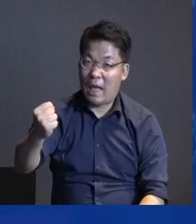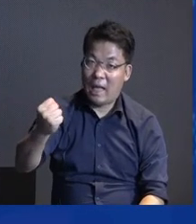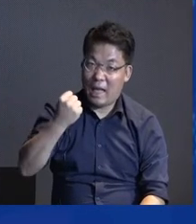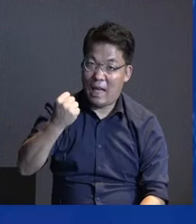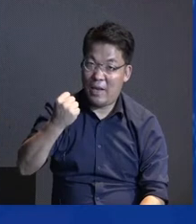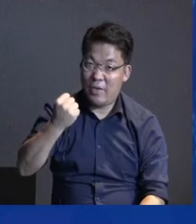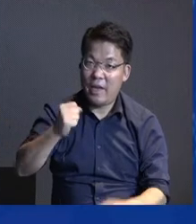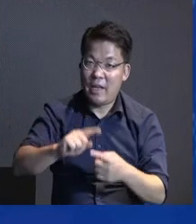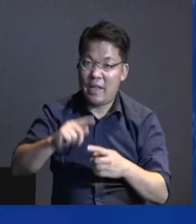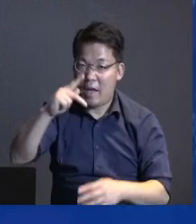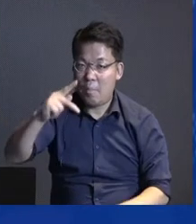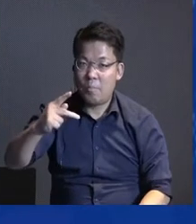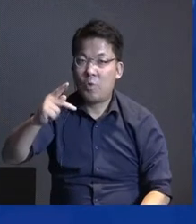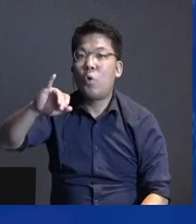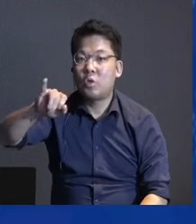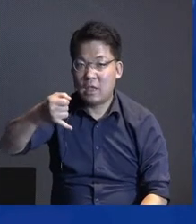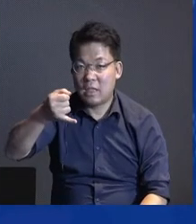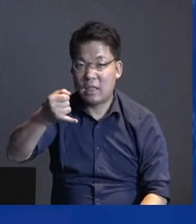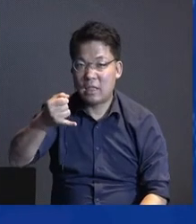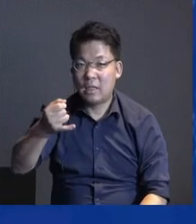in Bungito Municipality.